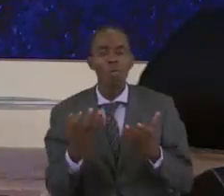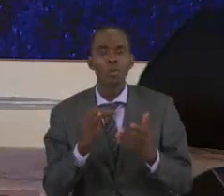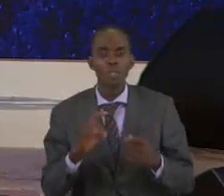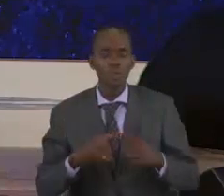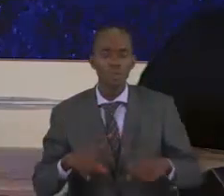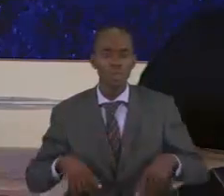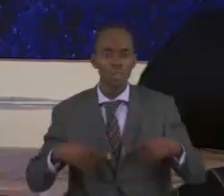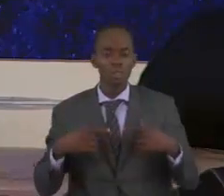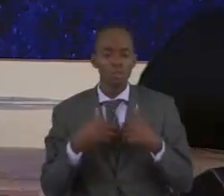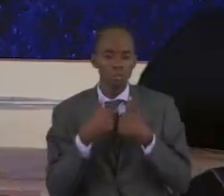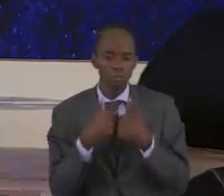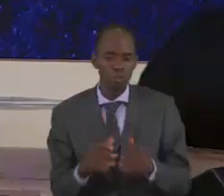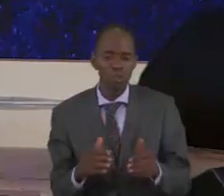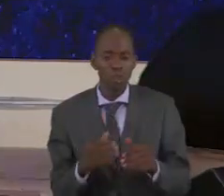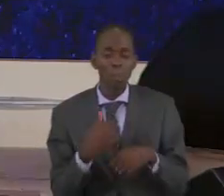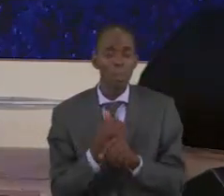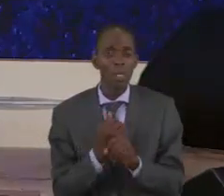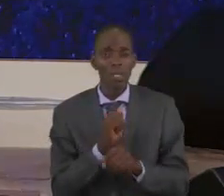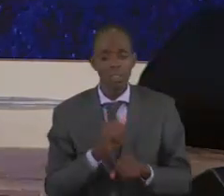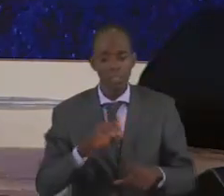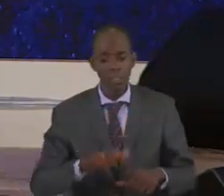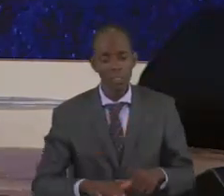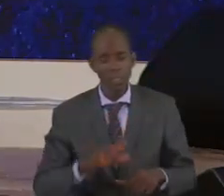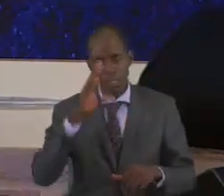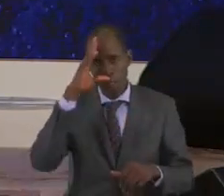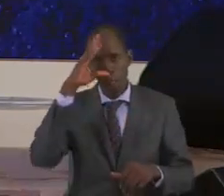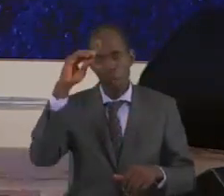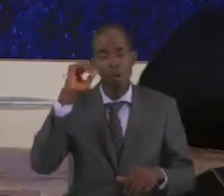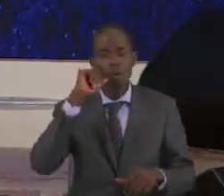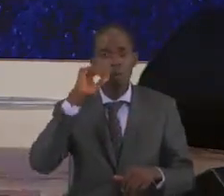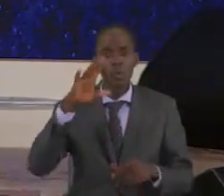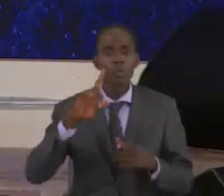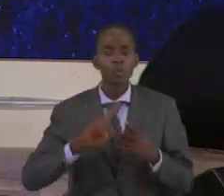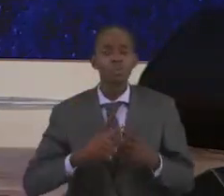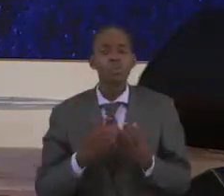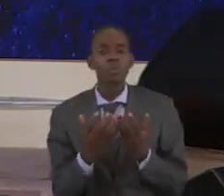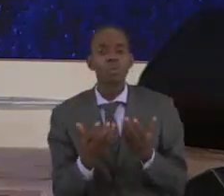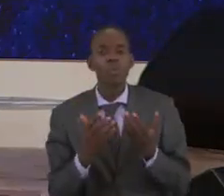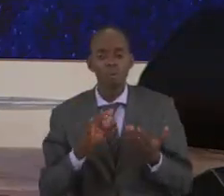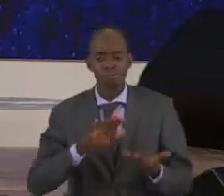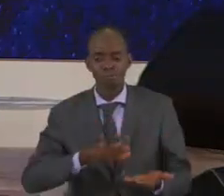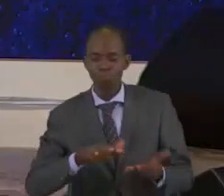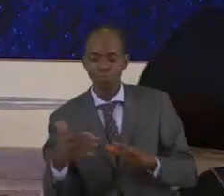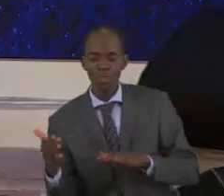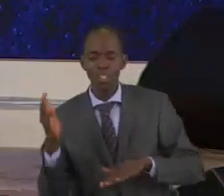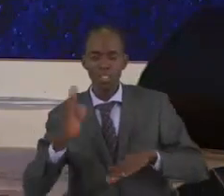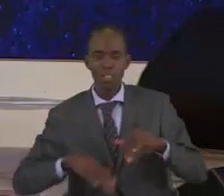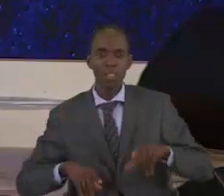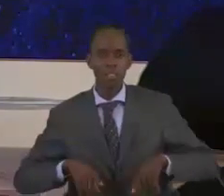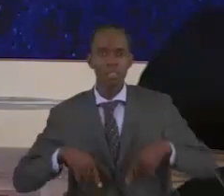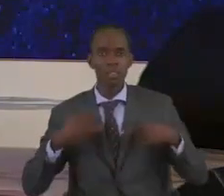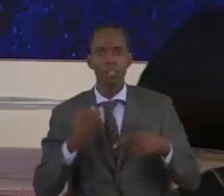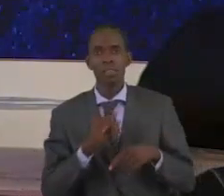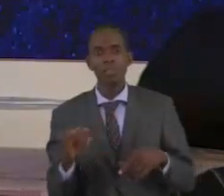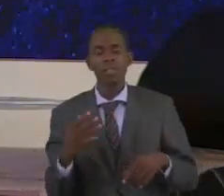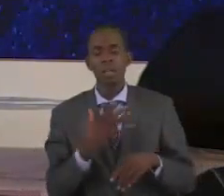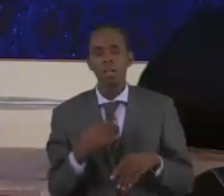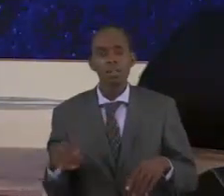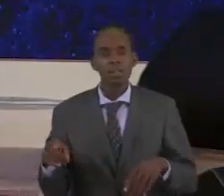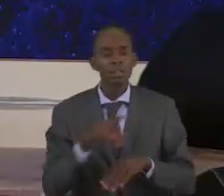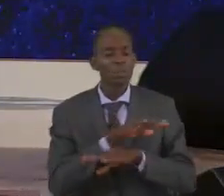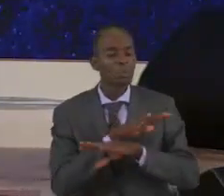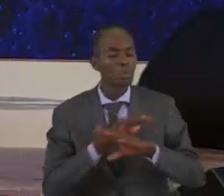a child, make a man, make a woman to desire death rather than life. And they